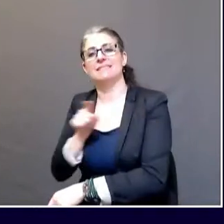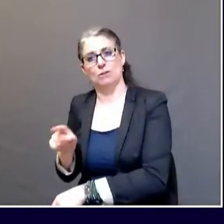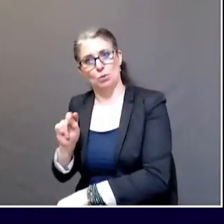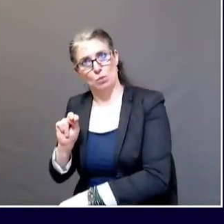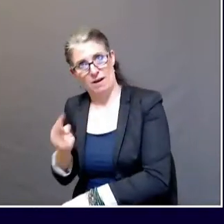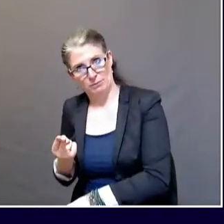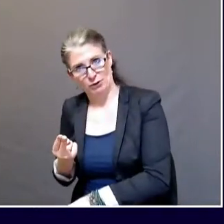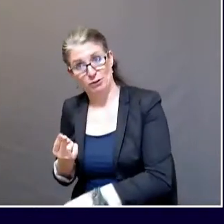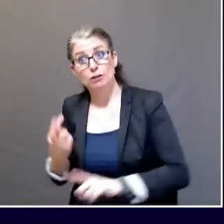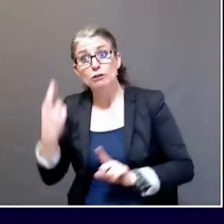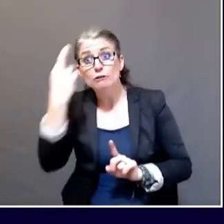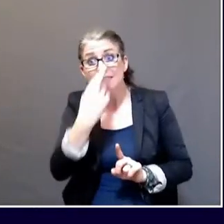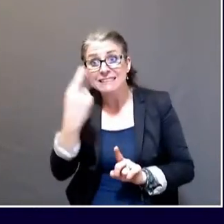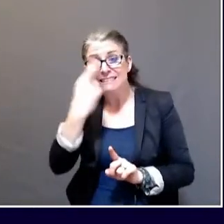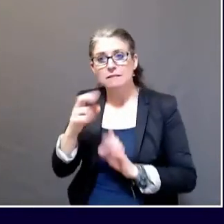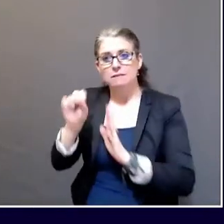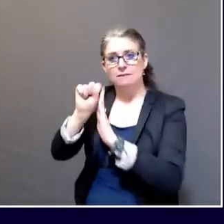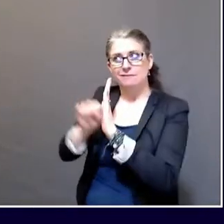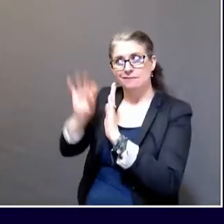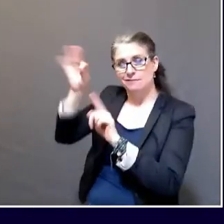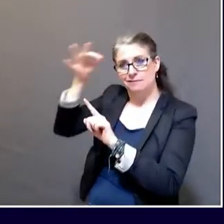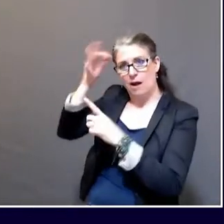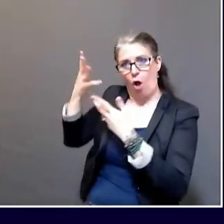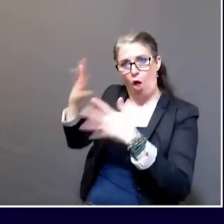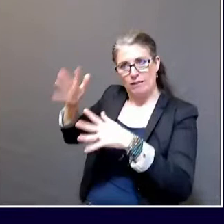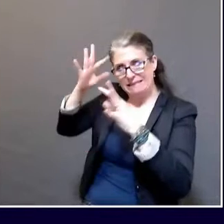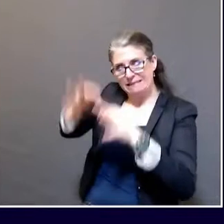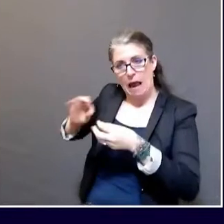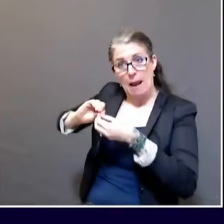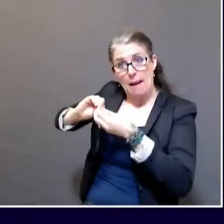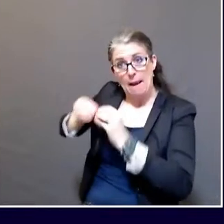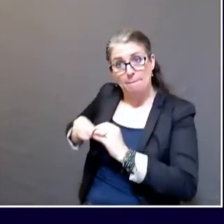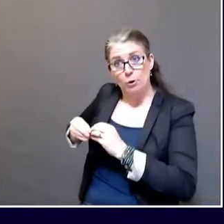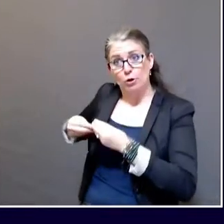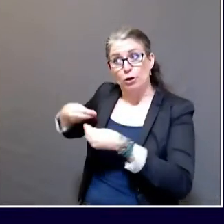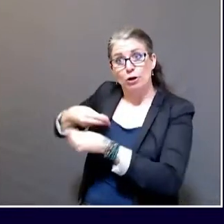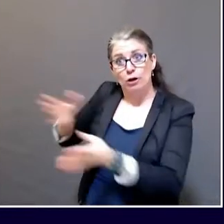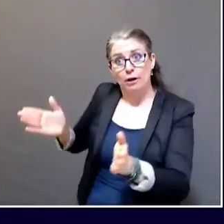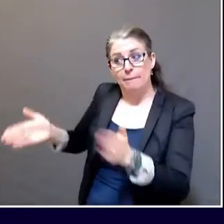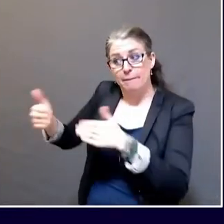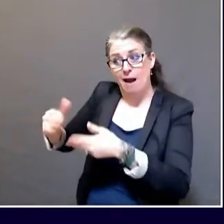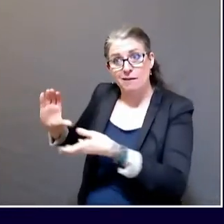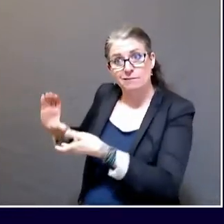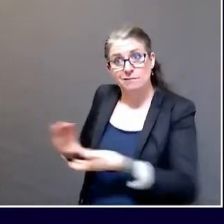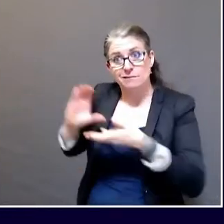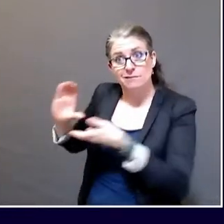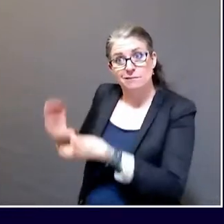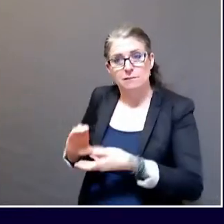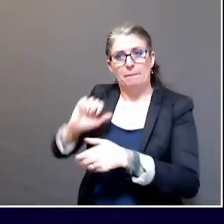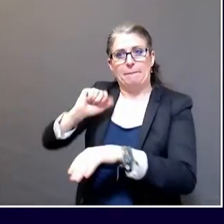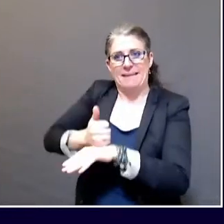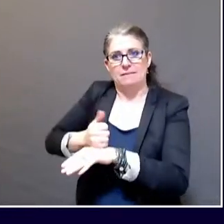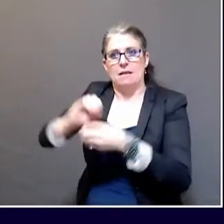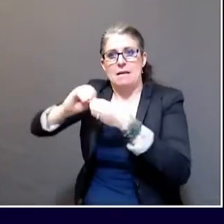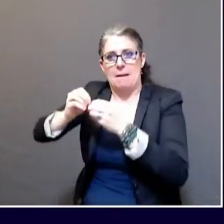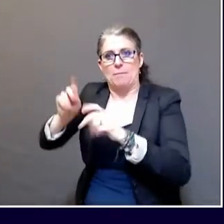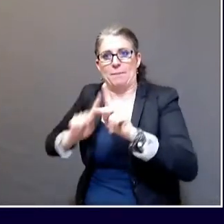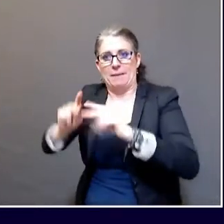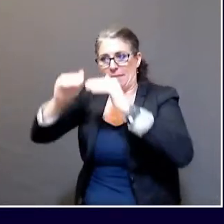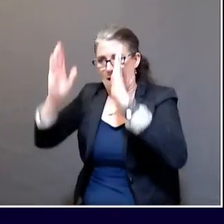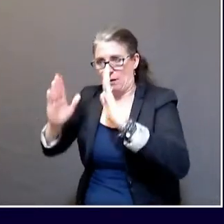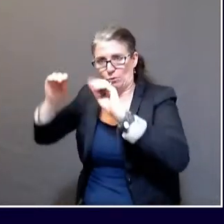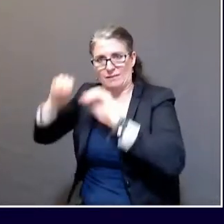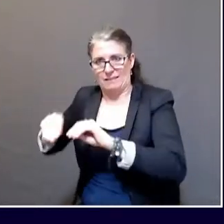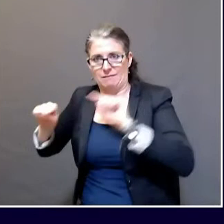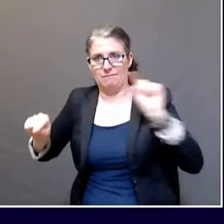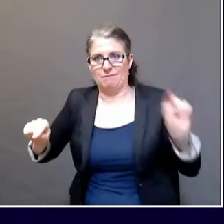that, what we are recommending is that Maine residents get vaccinated in Maine, New Hampshire residents get vaccinated in